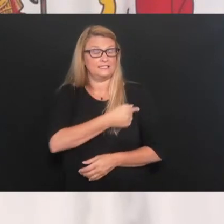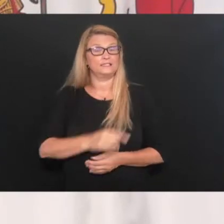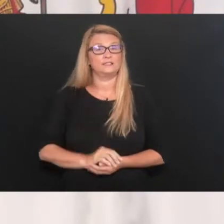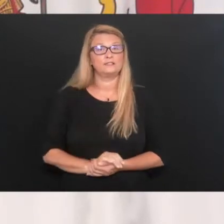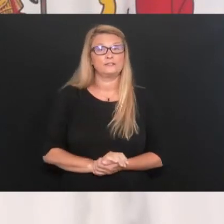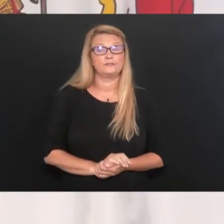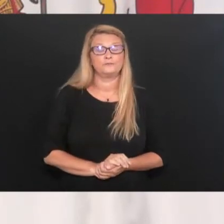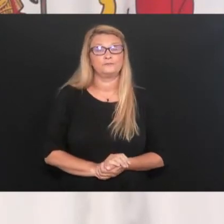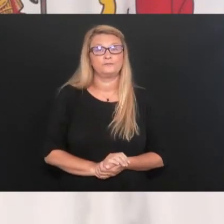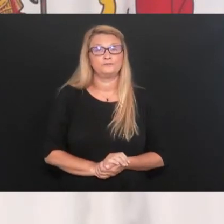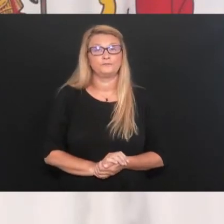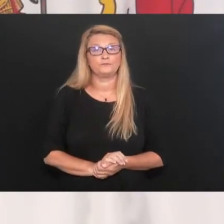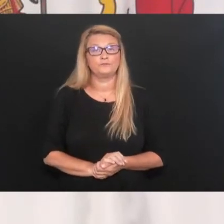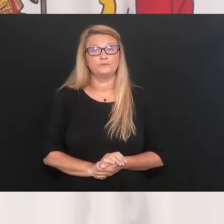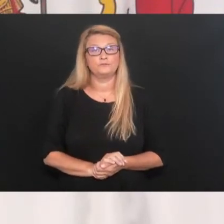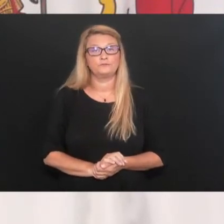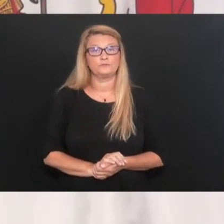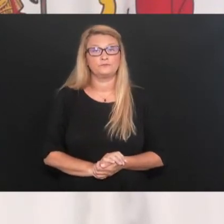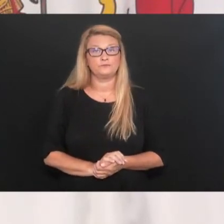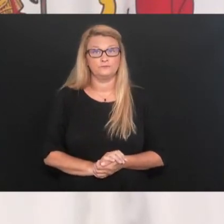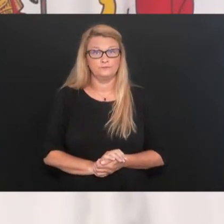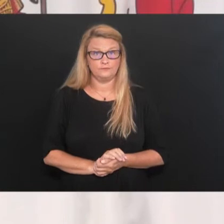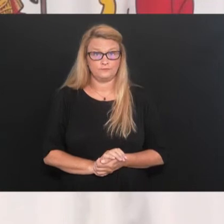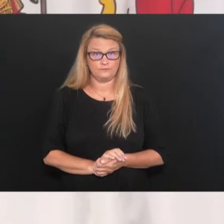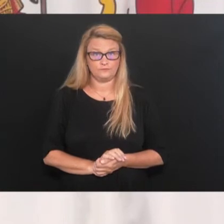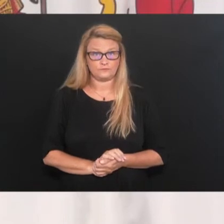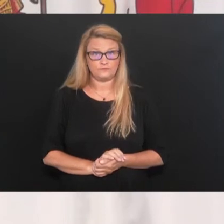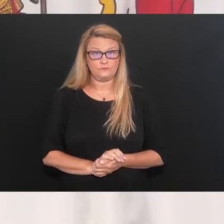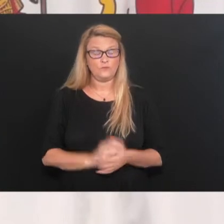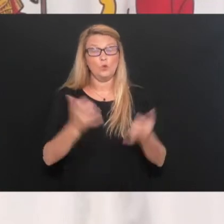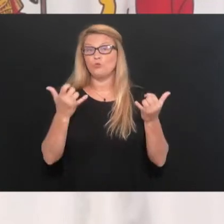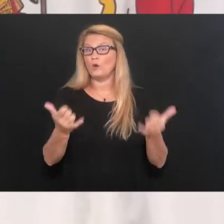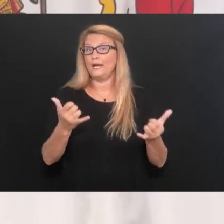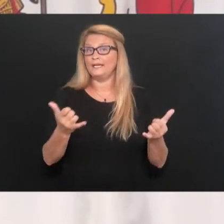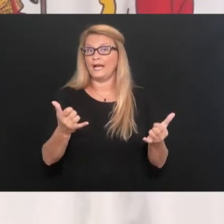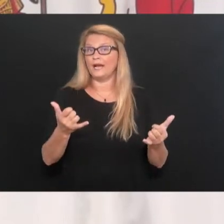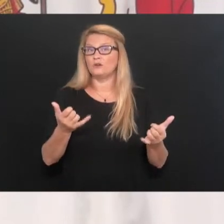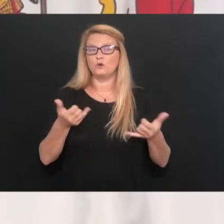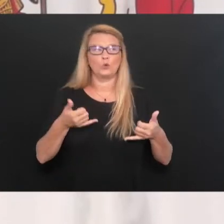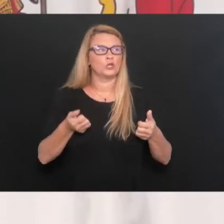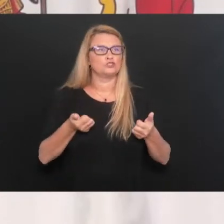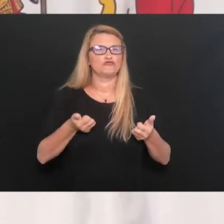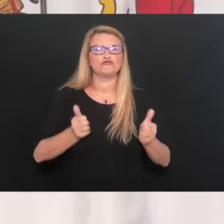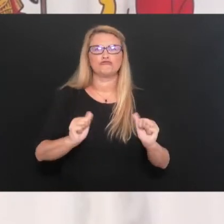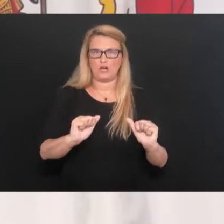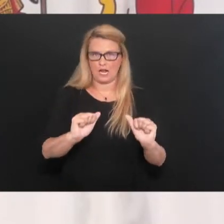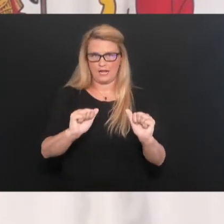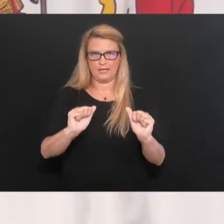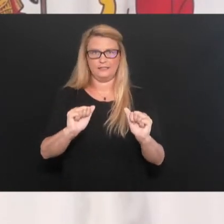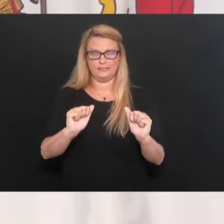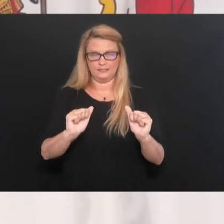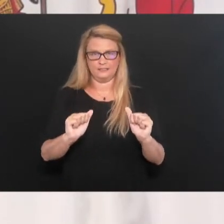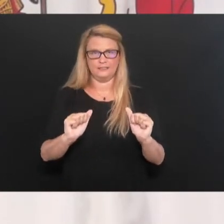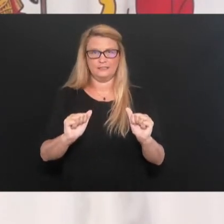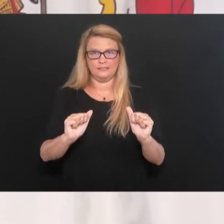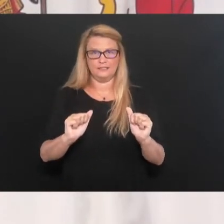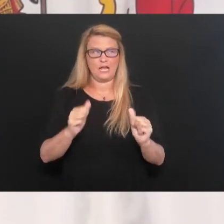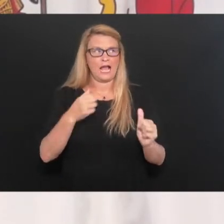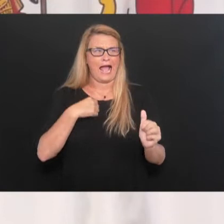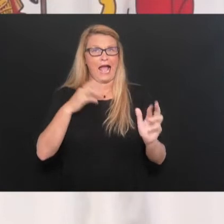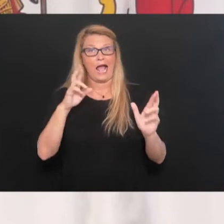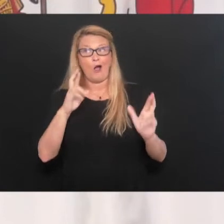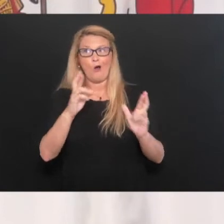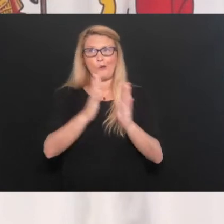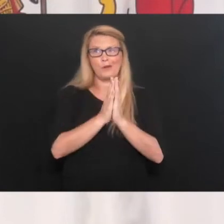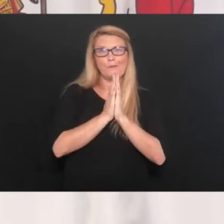vaccine. The thing that we are trying to do with all in us, and I hope and pray that I thought we would have an